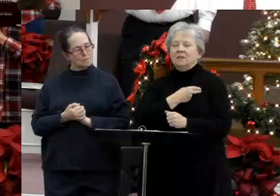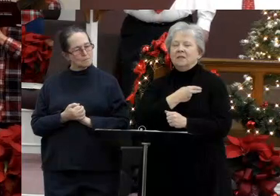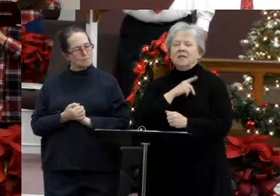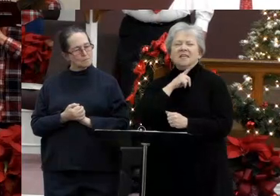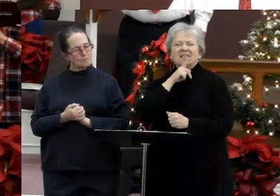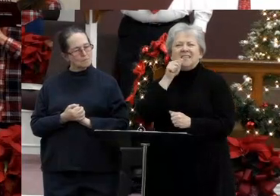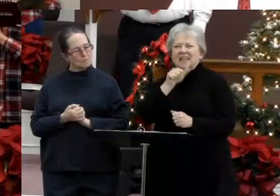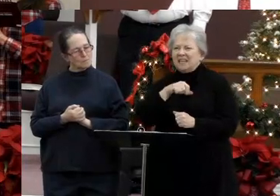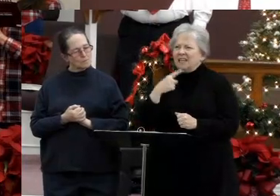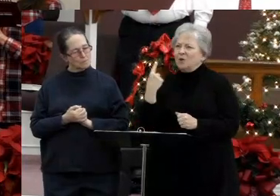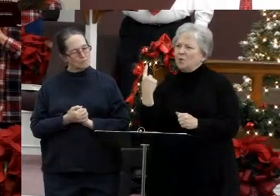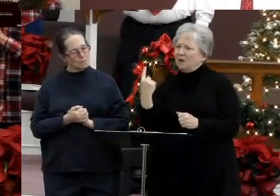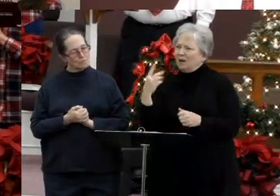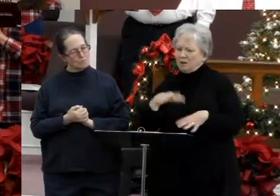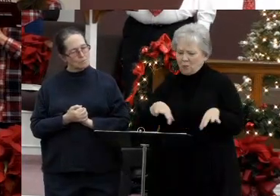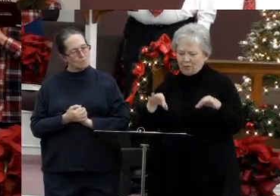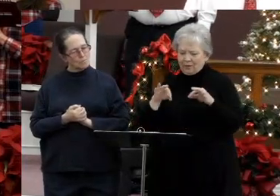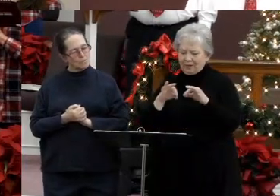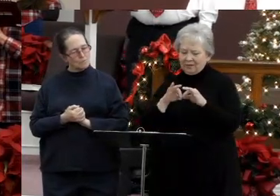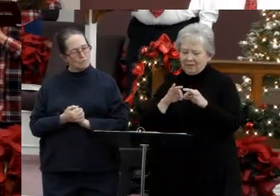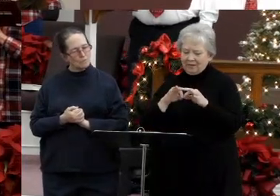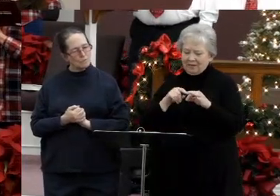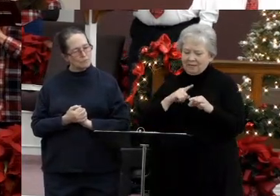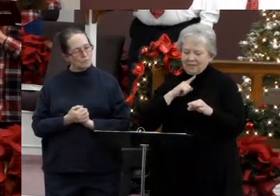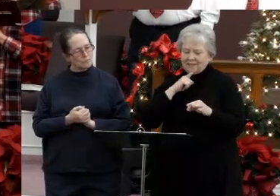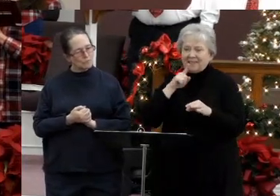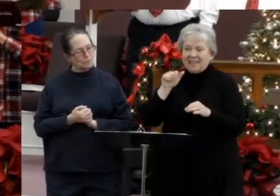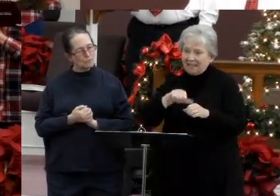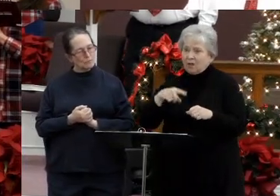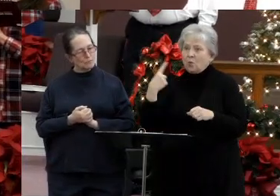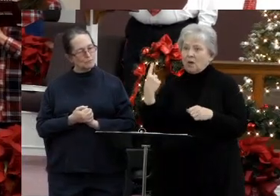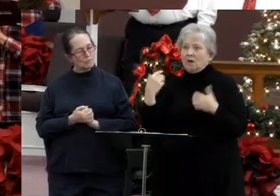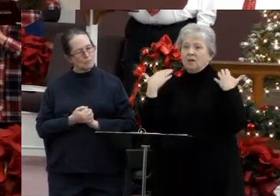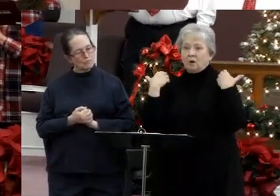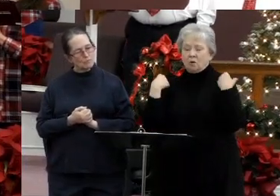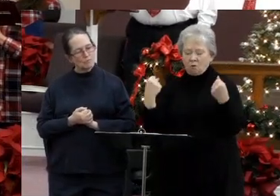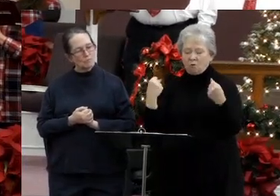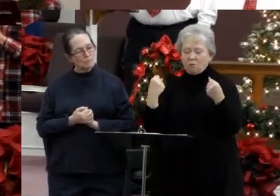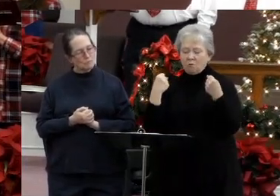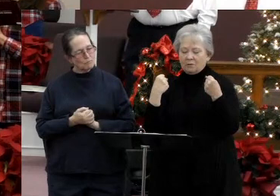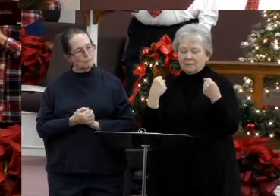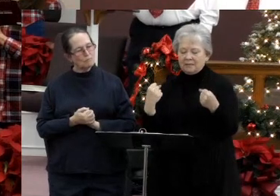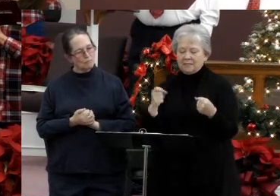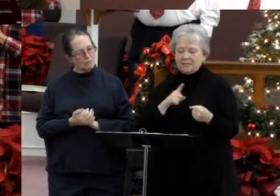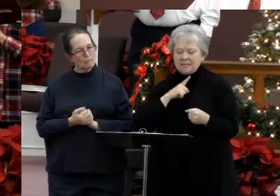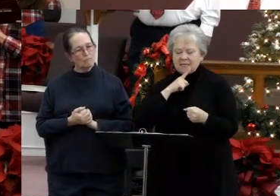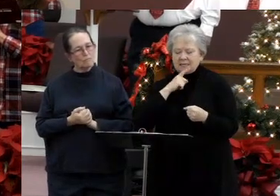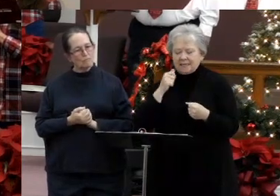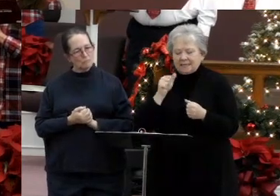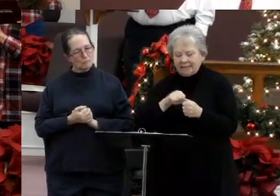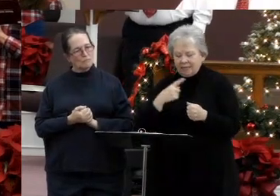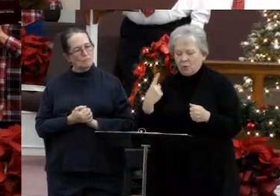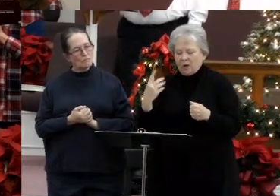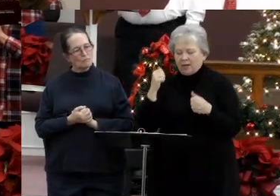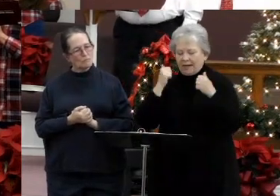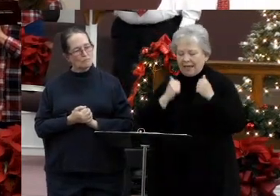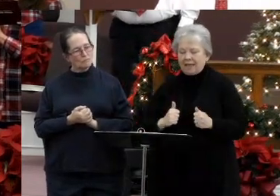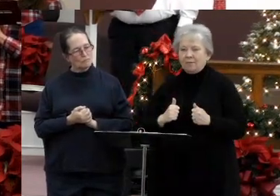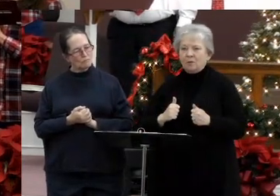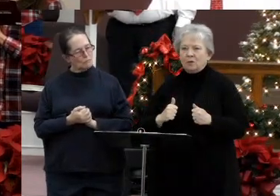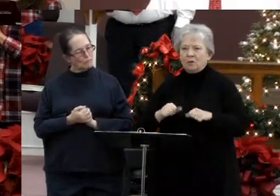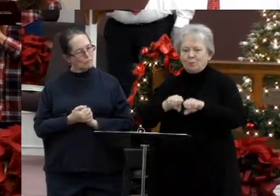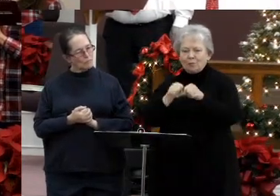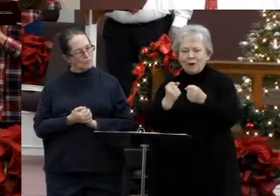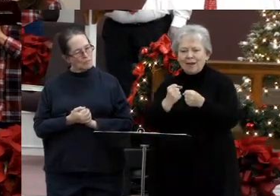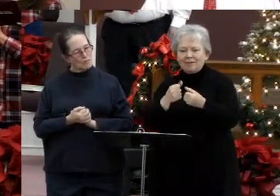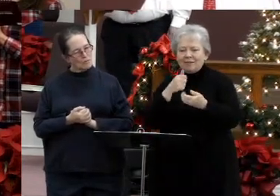Is anyone worthy? Is anyone whole? Is anyone able